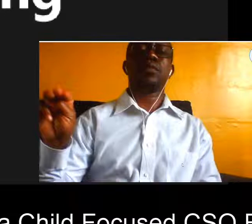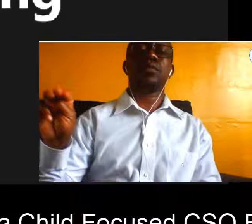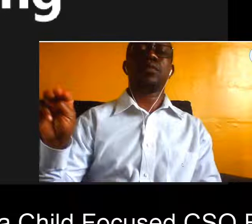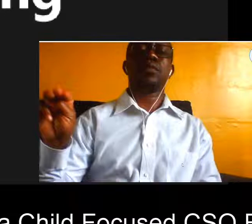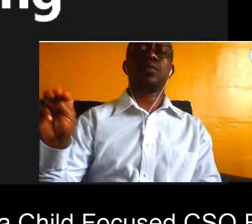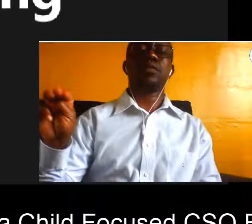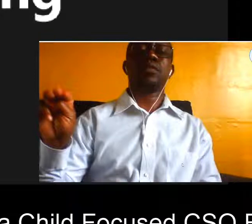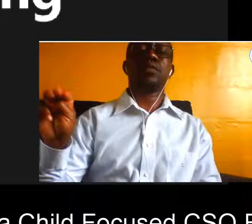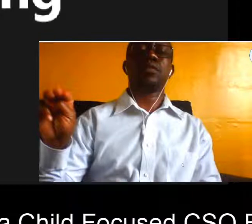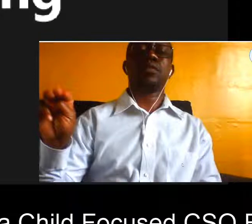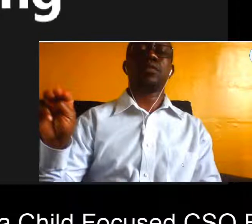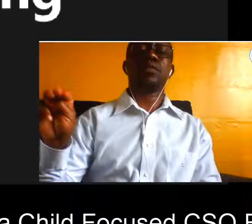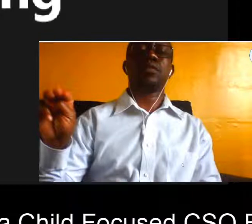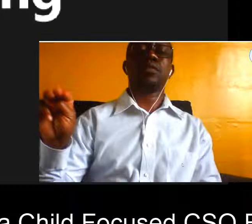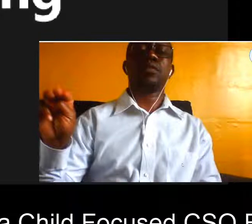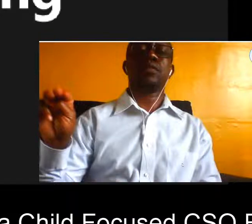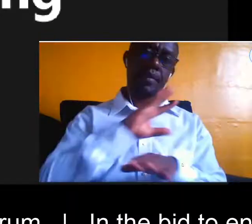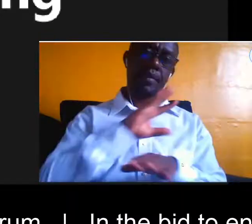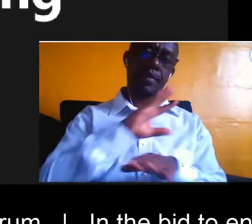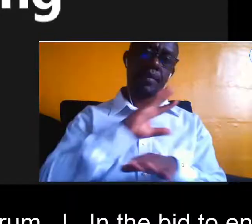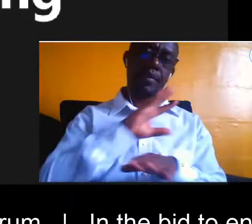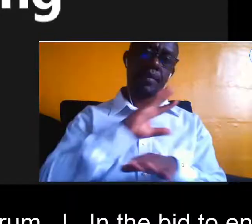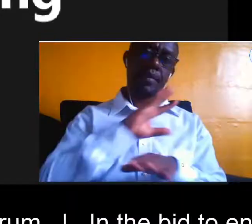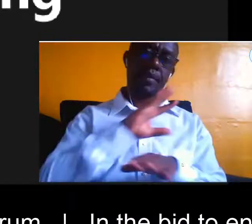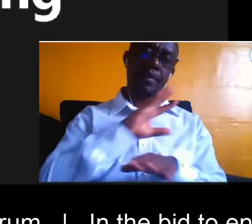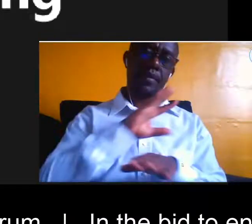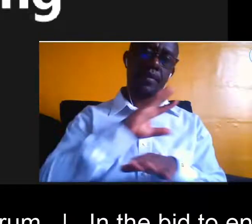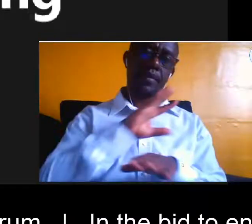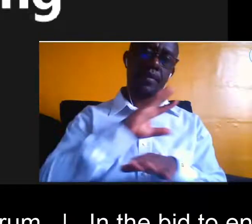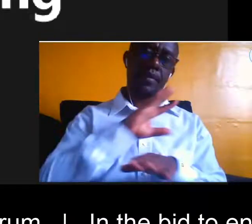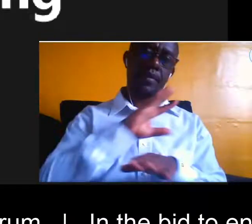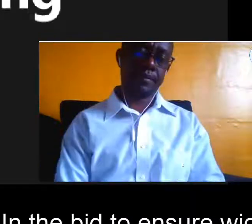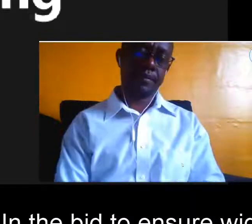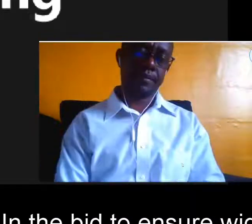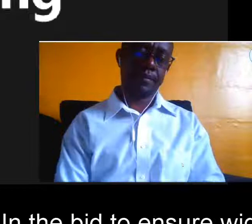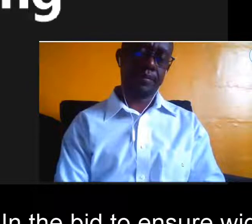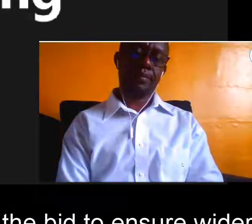Africa. So thank you, Lynette. We appreciate you. Right.